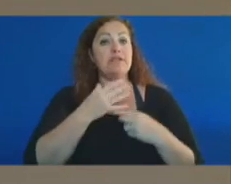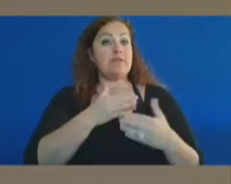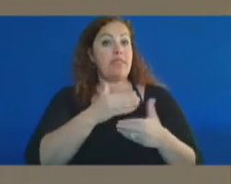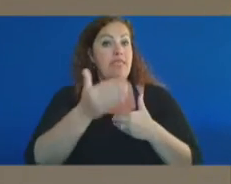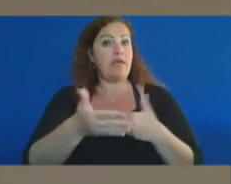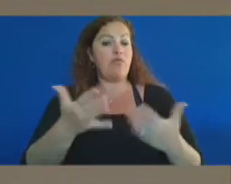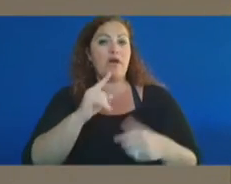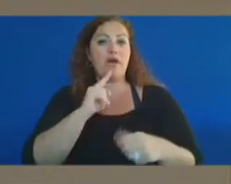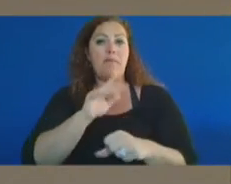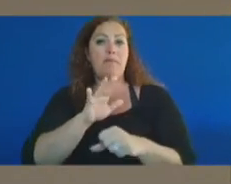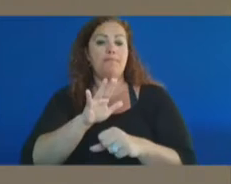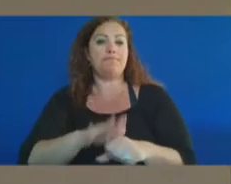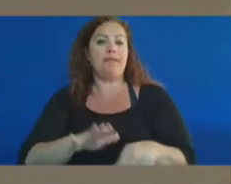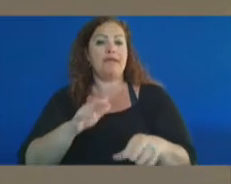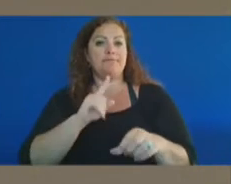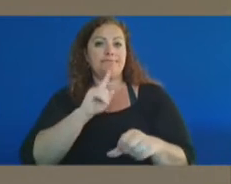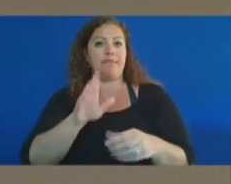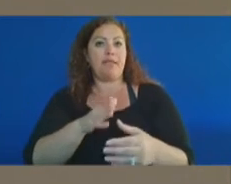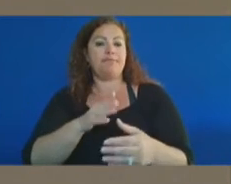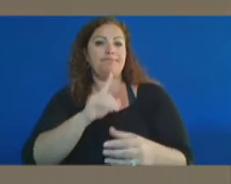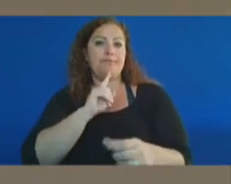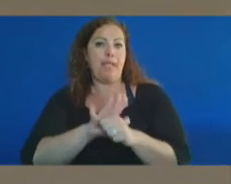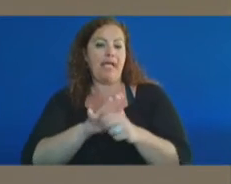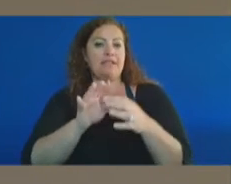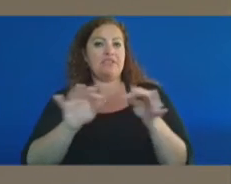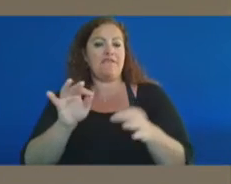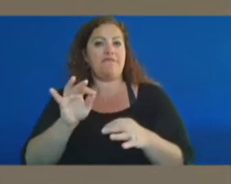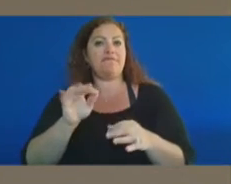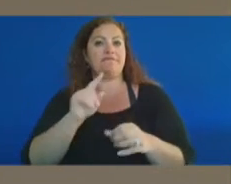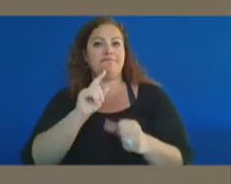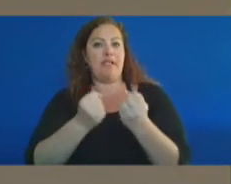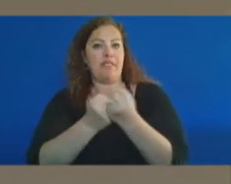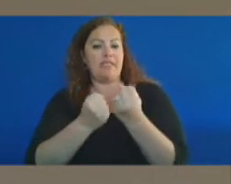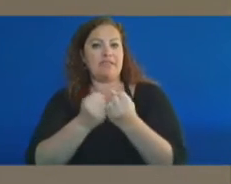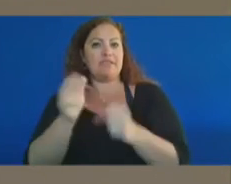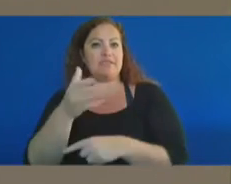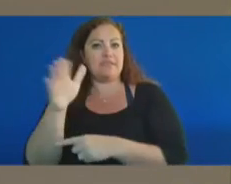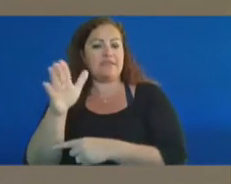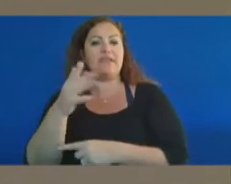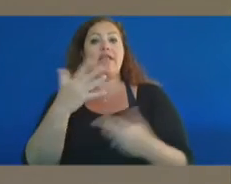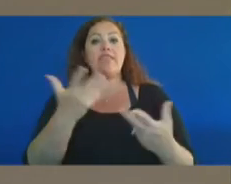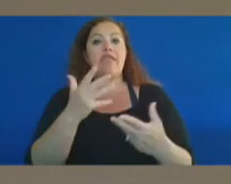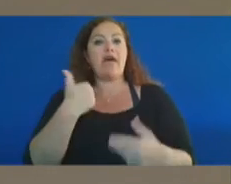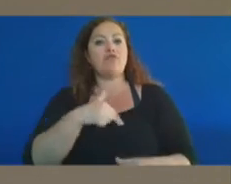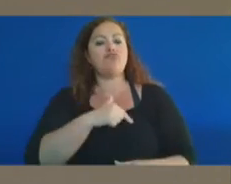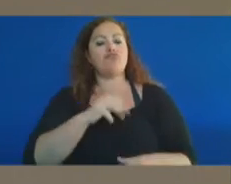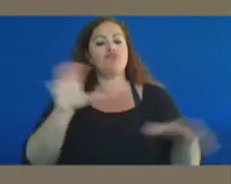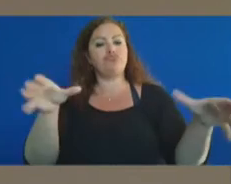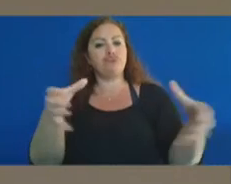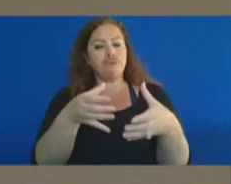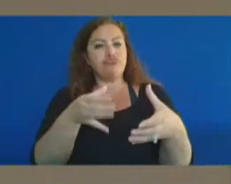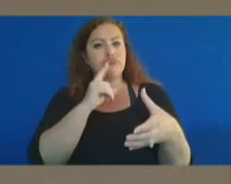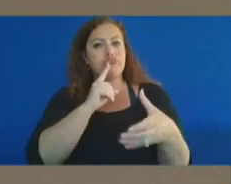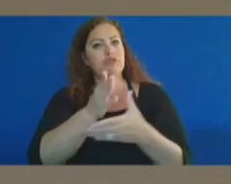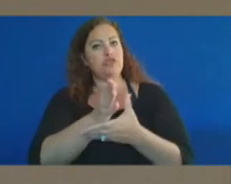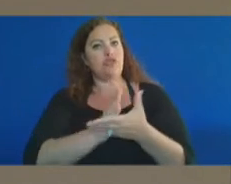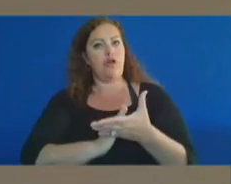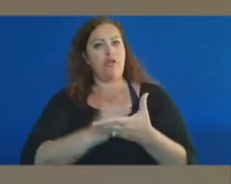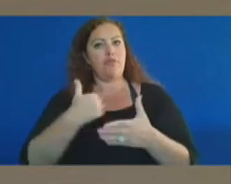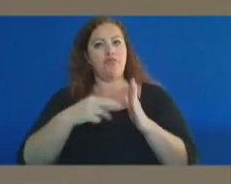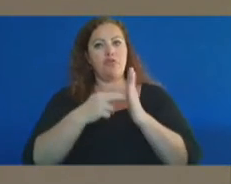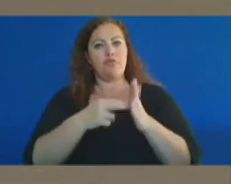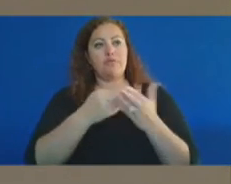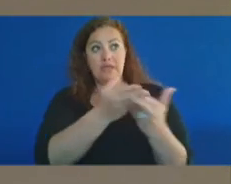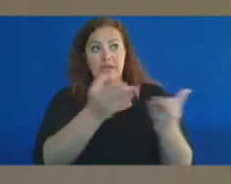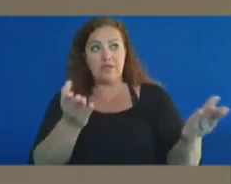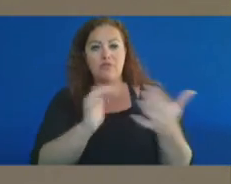Allegiance we do this to solemnize our proceedings so that we recognize that we represent you in a way that you